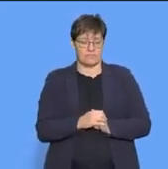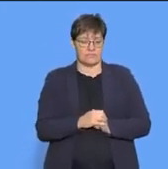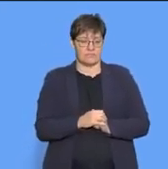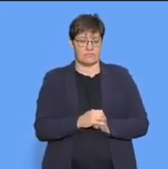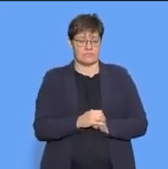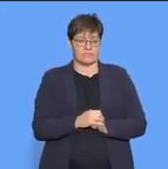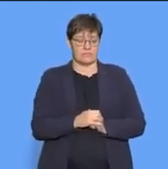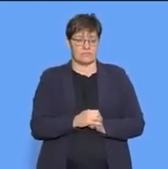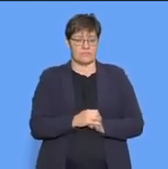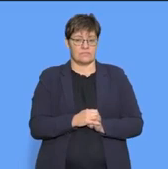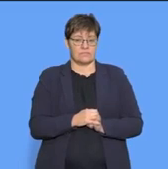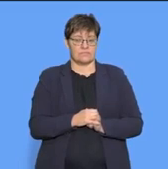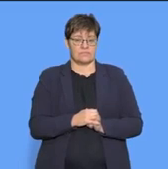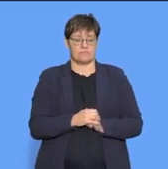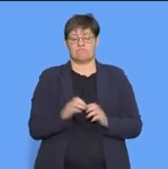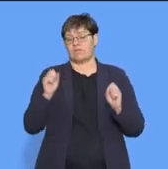39,69 meters squared.